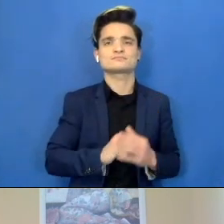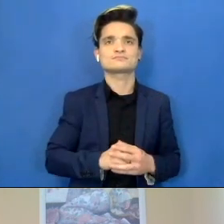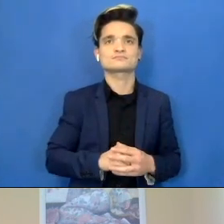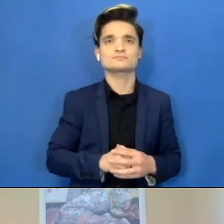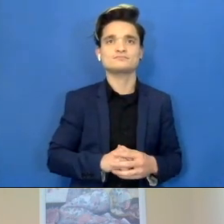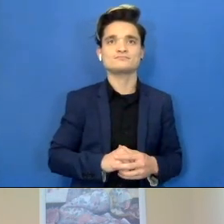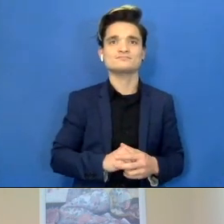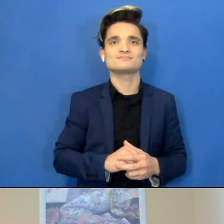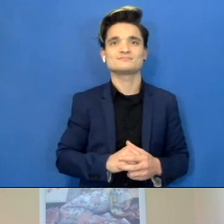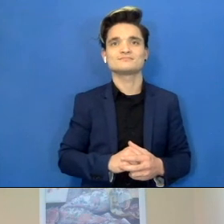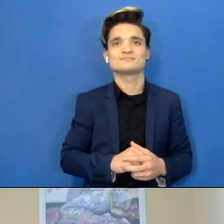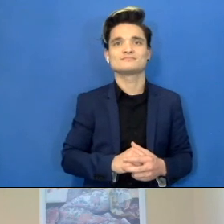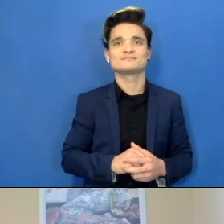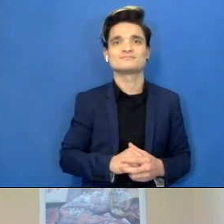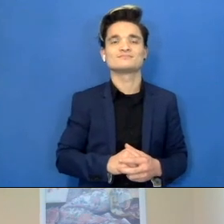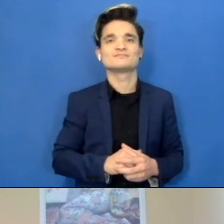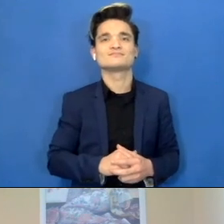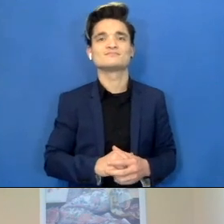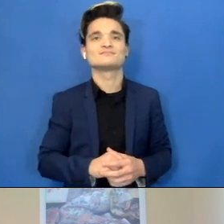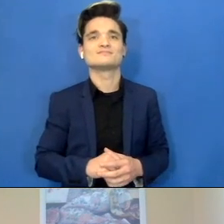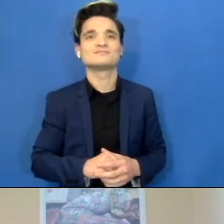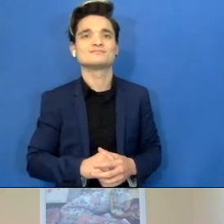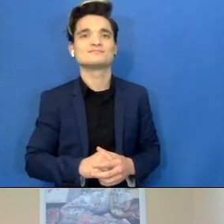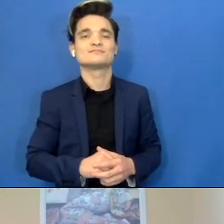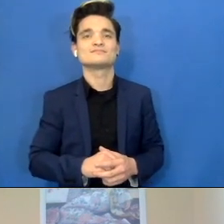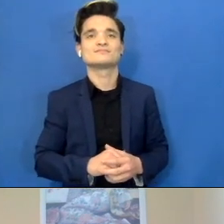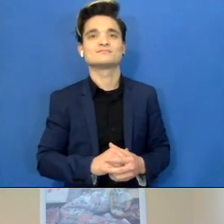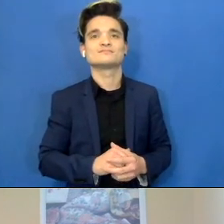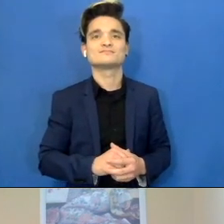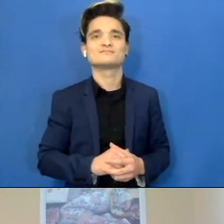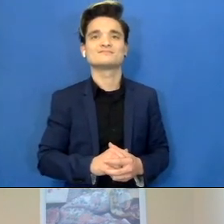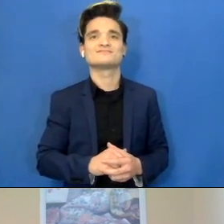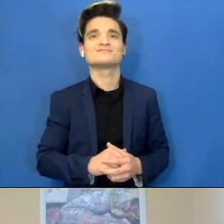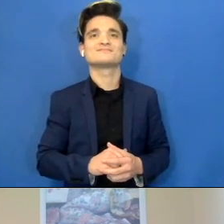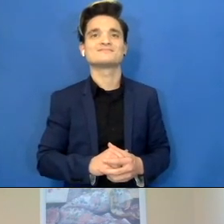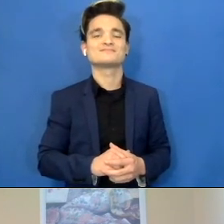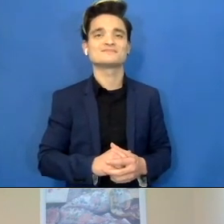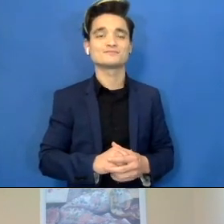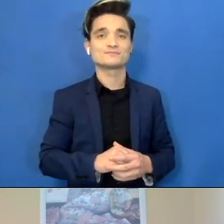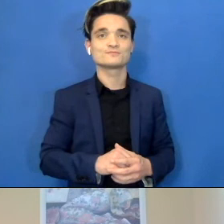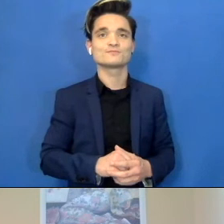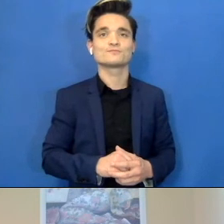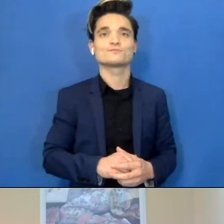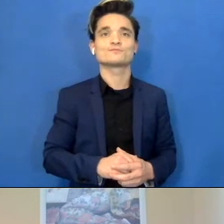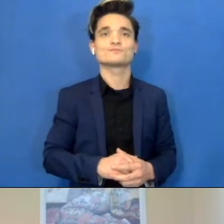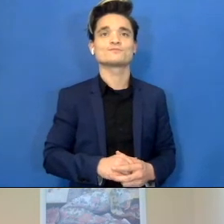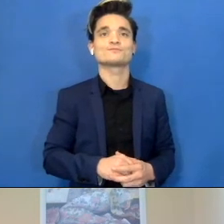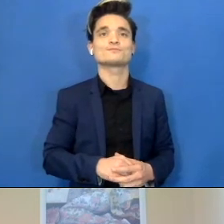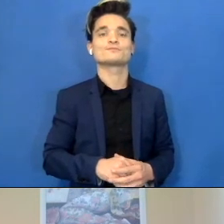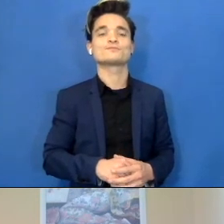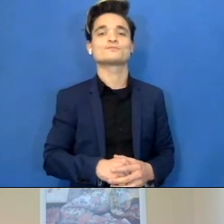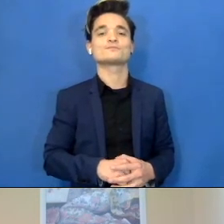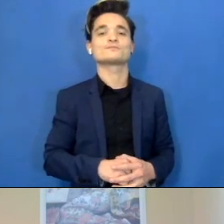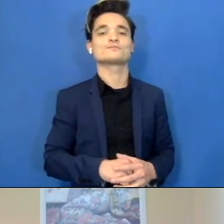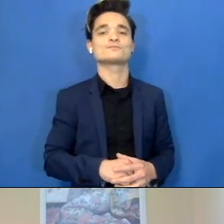I have a note here, external pressure and speed. Absolutely. I think we've kind of covered it now. That yes, you can